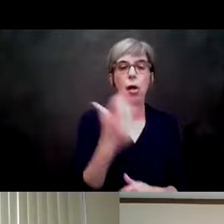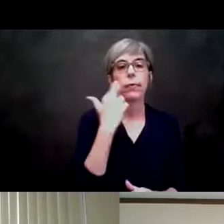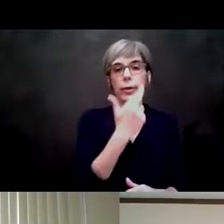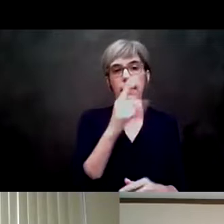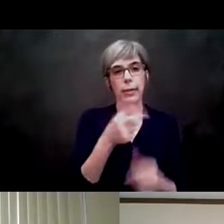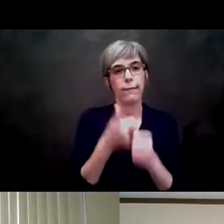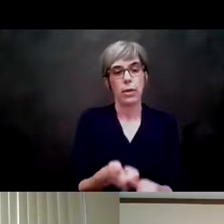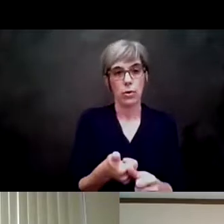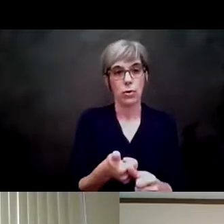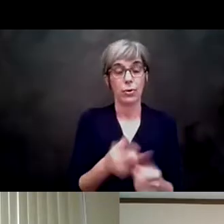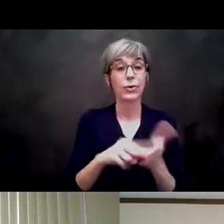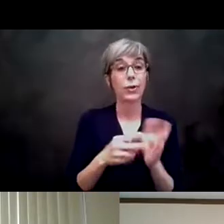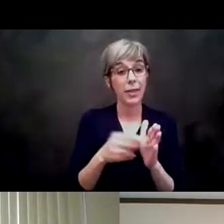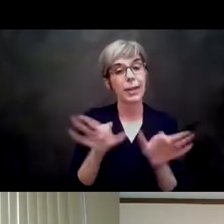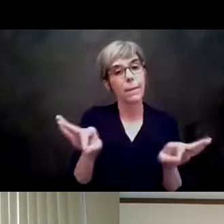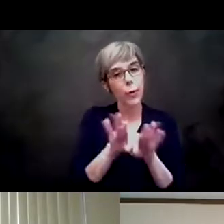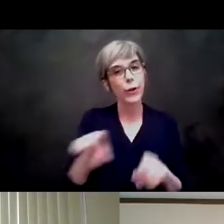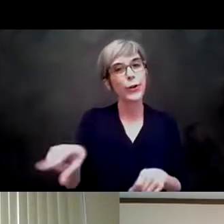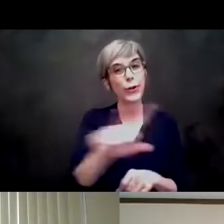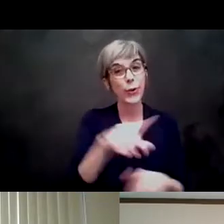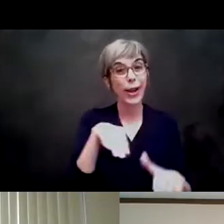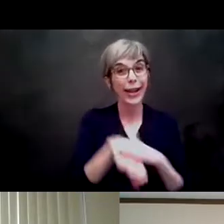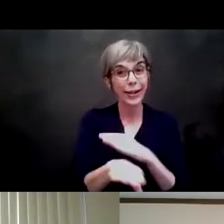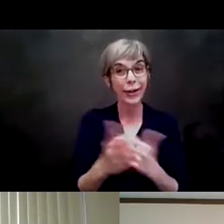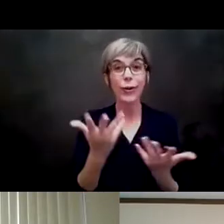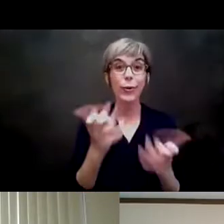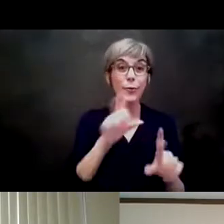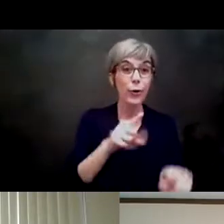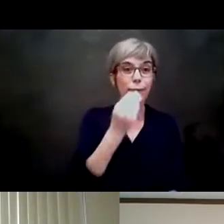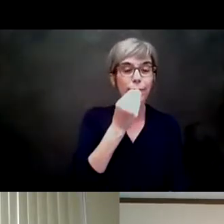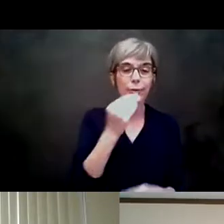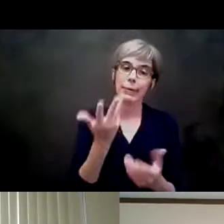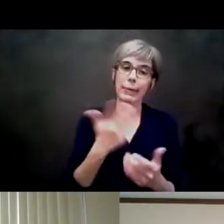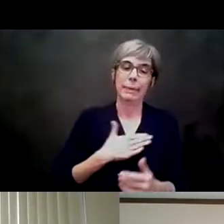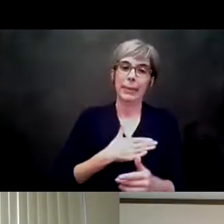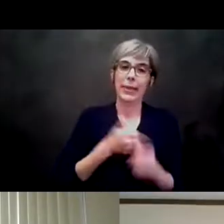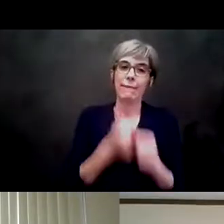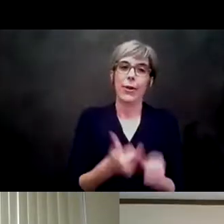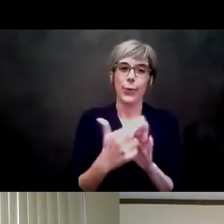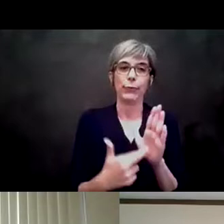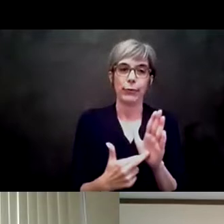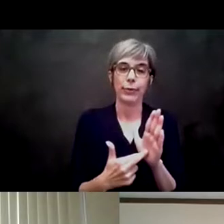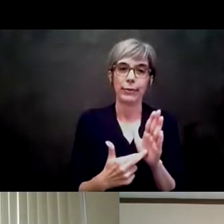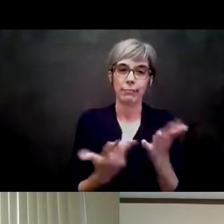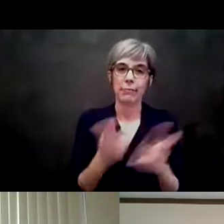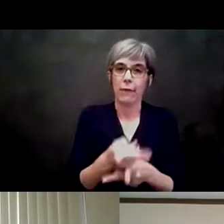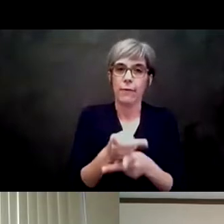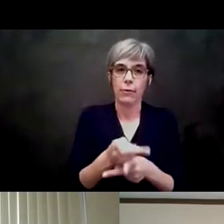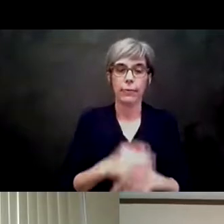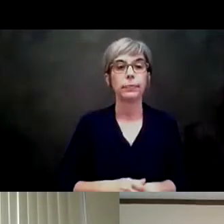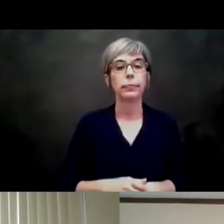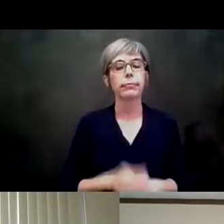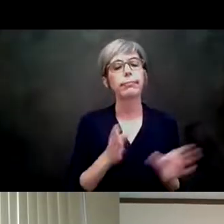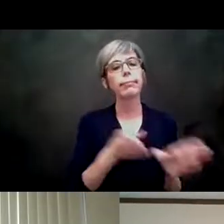on you to do your part by following these new requirements. And just a word about Test Iowa. As